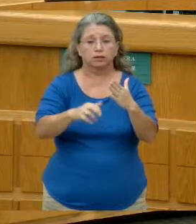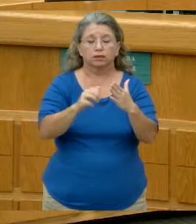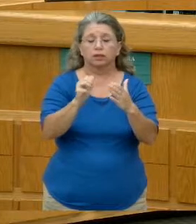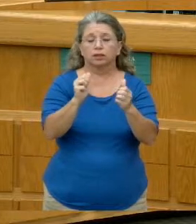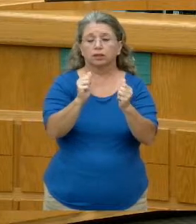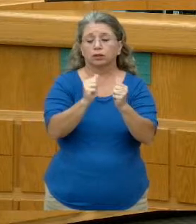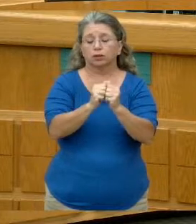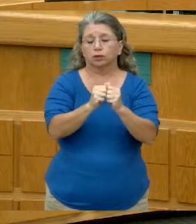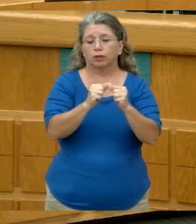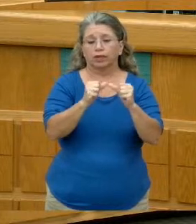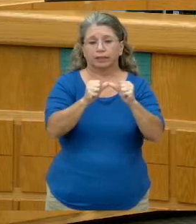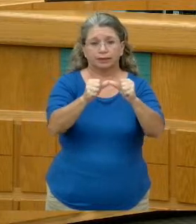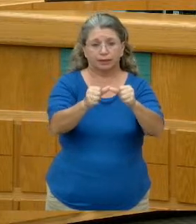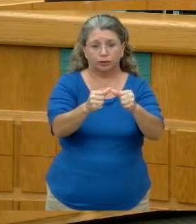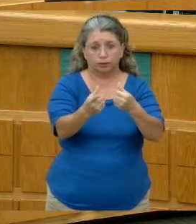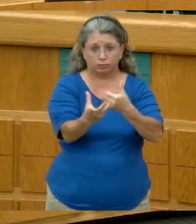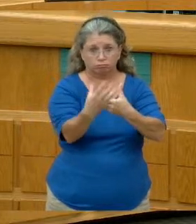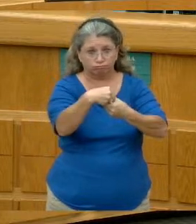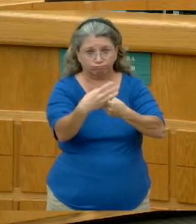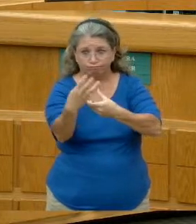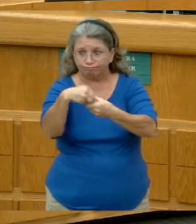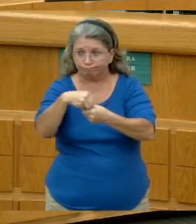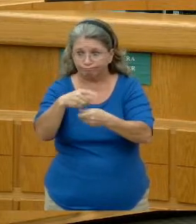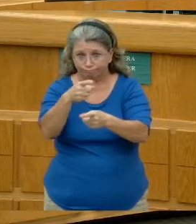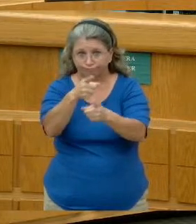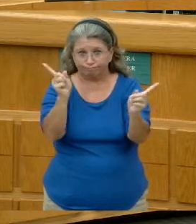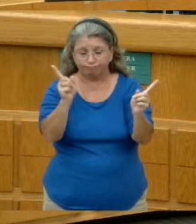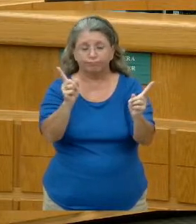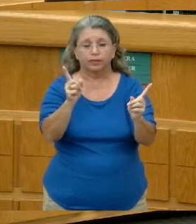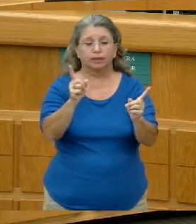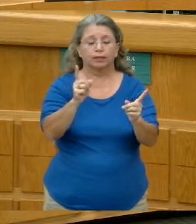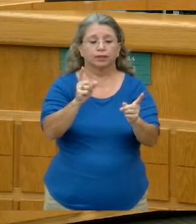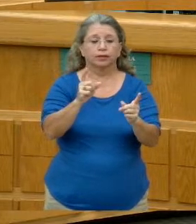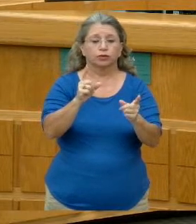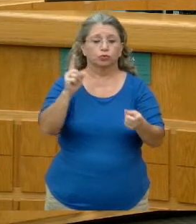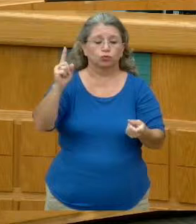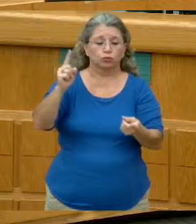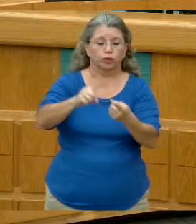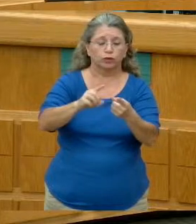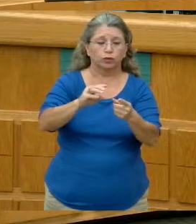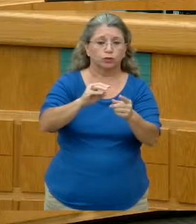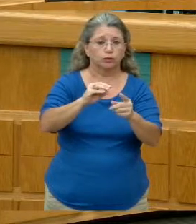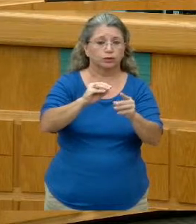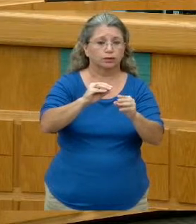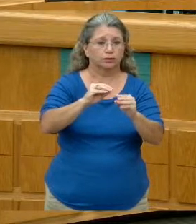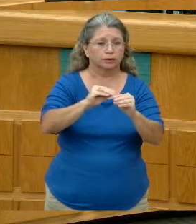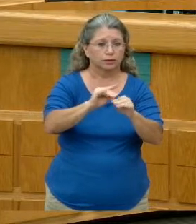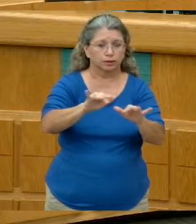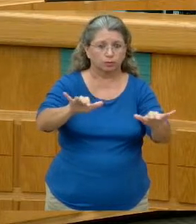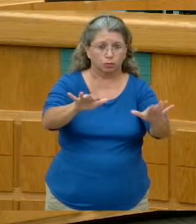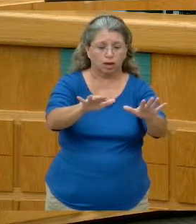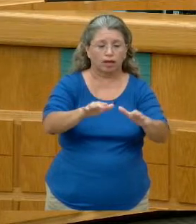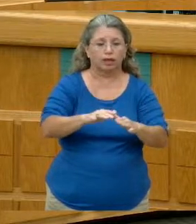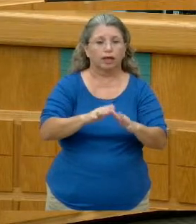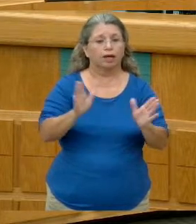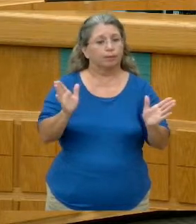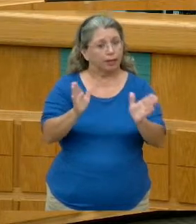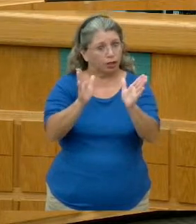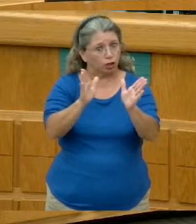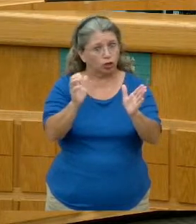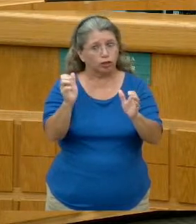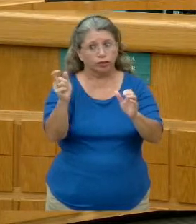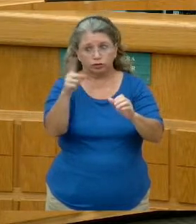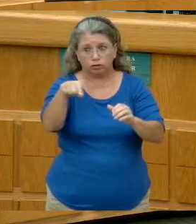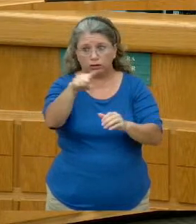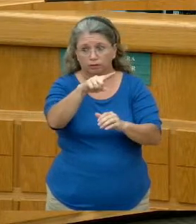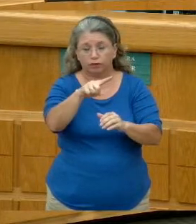continuing participation by the public to cut the exposure opportunities by wearing a mask. And let me encourage all of you that haven't